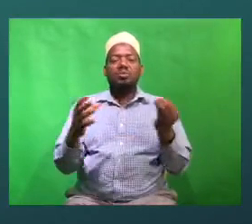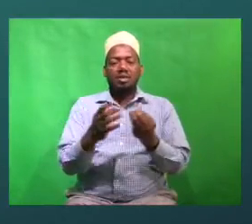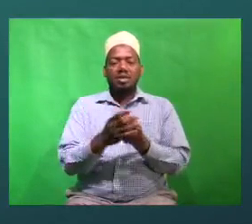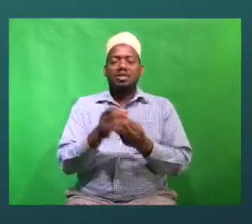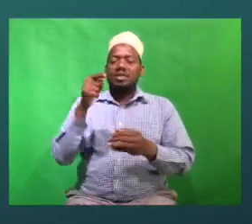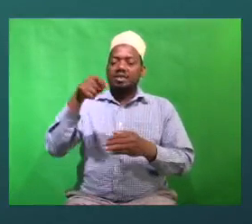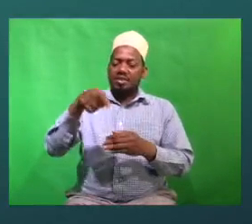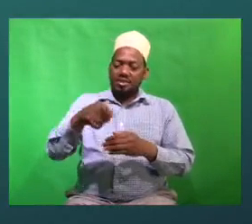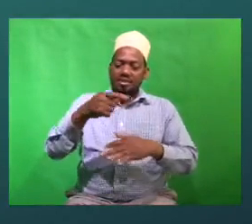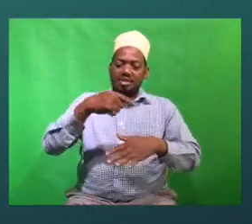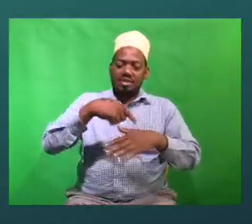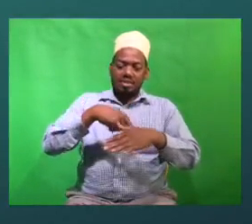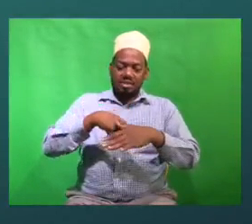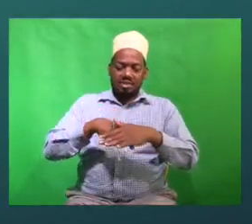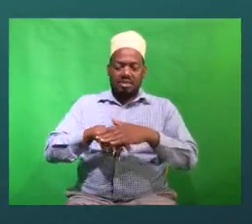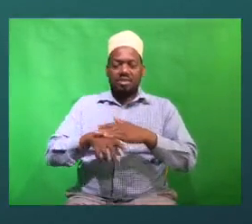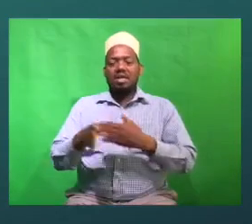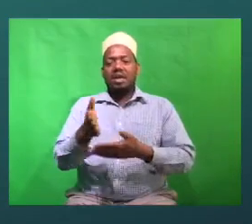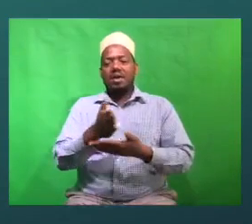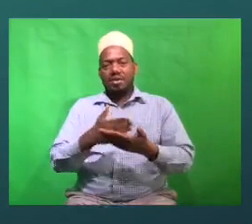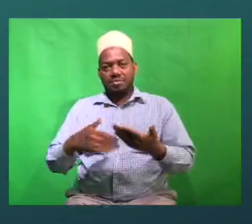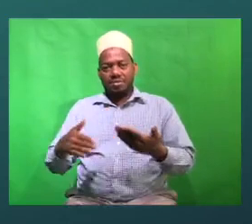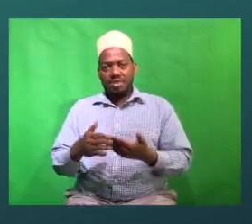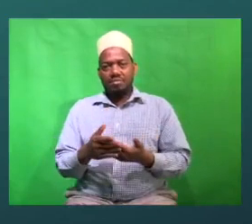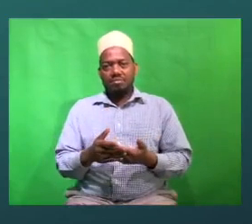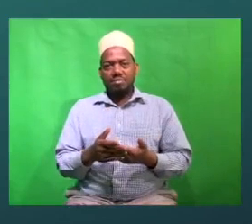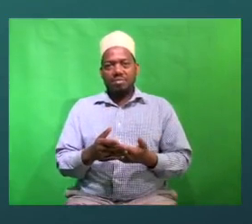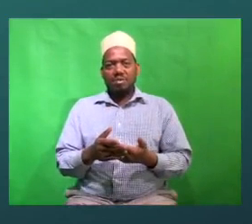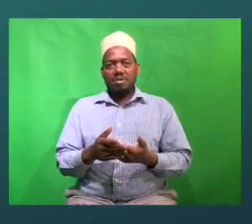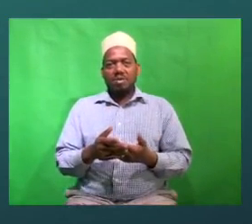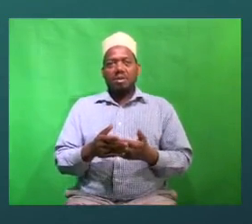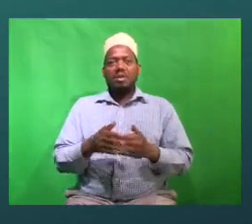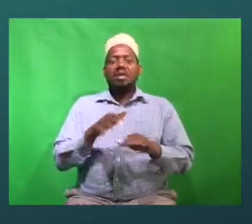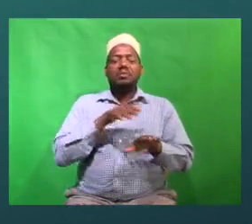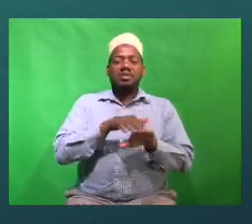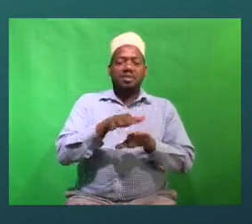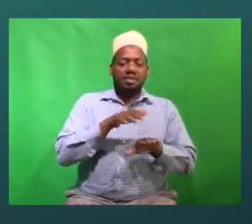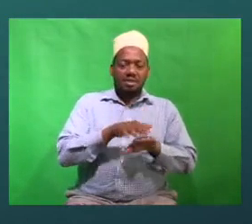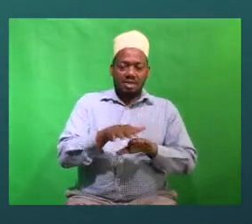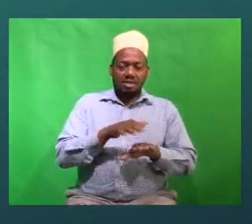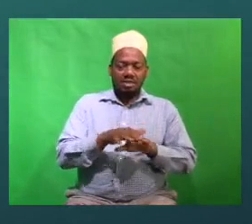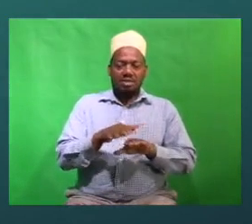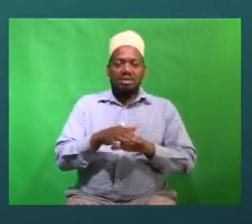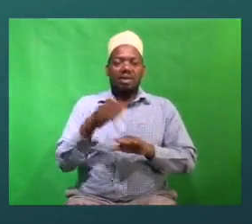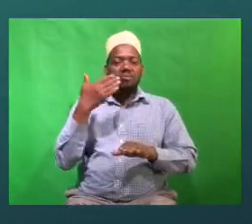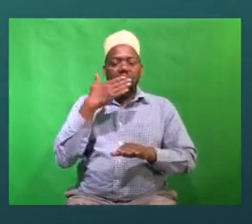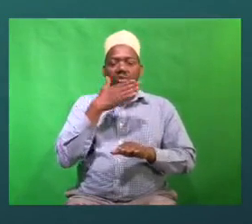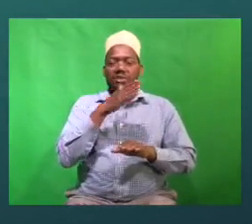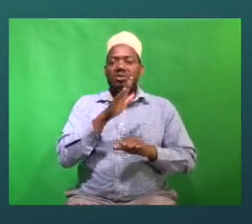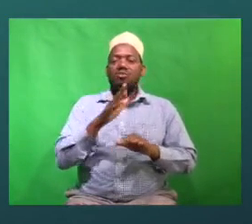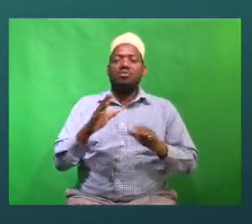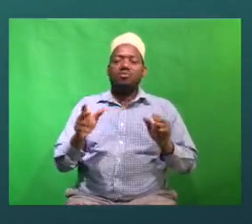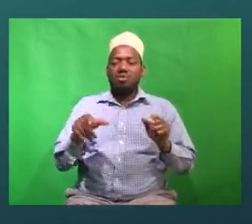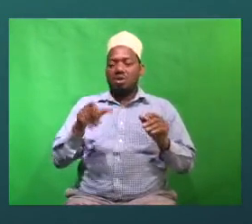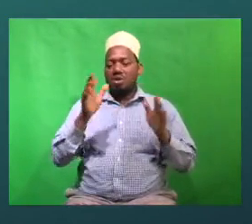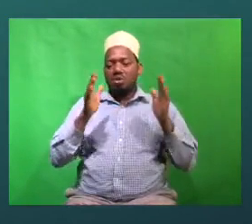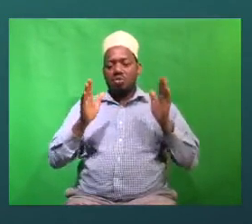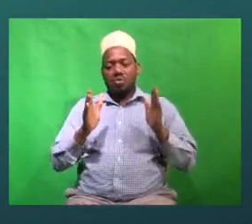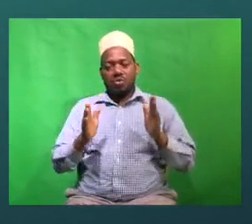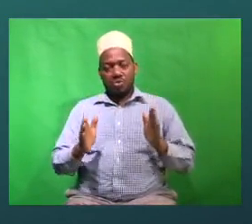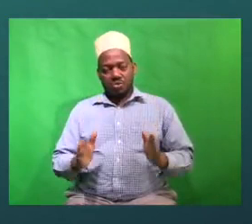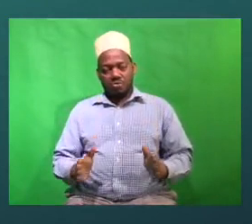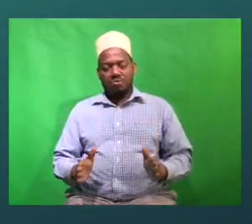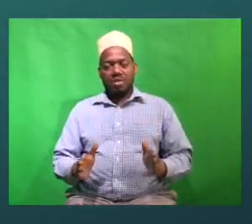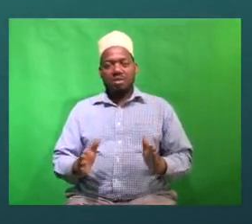this area of our lesson. Let's describe the importance of human population. As